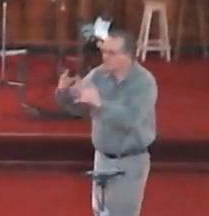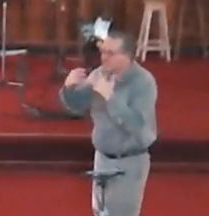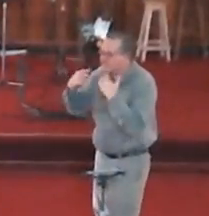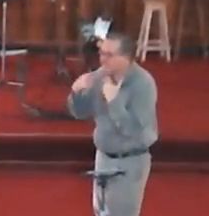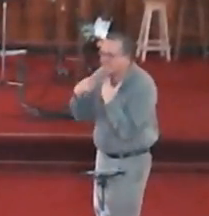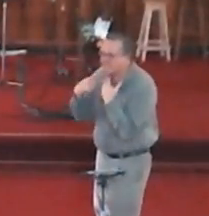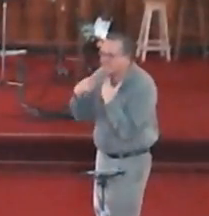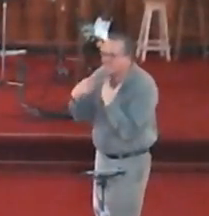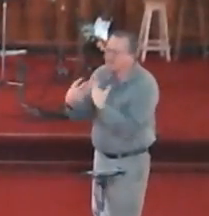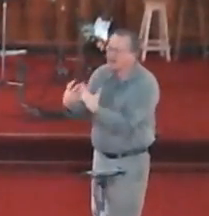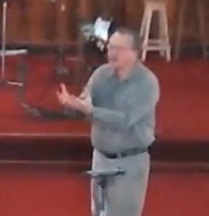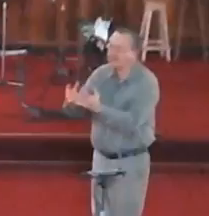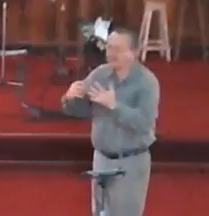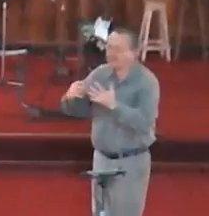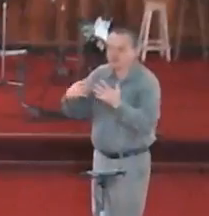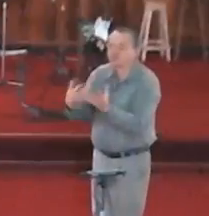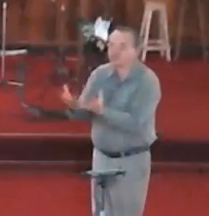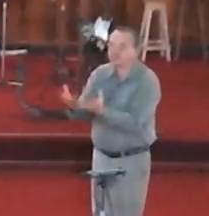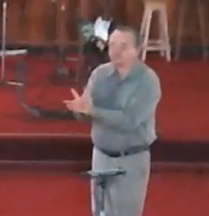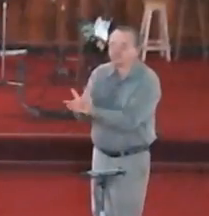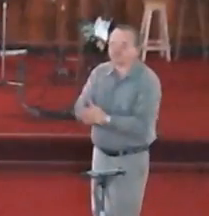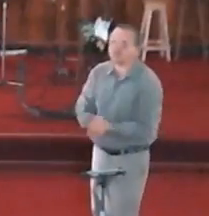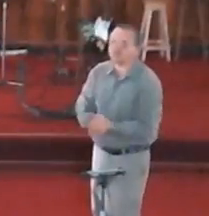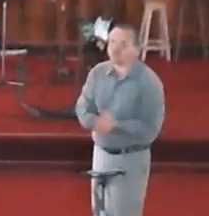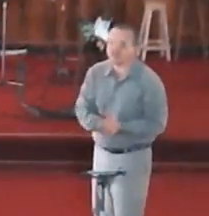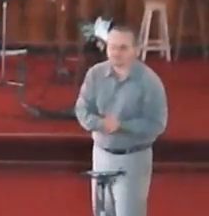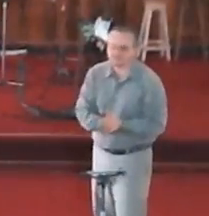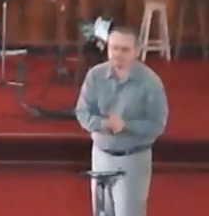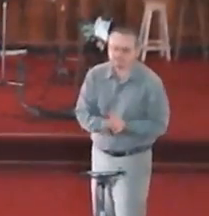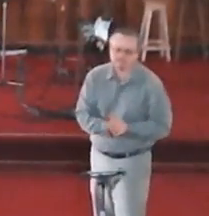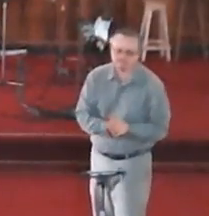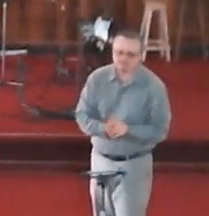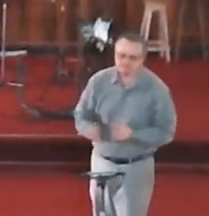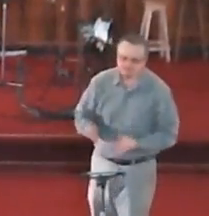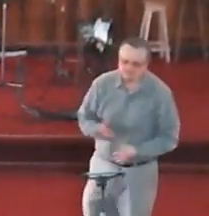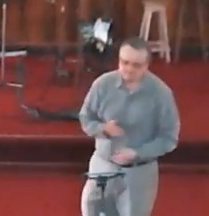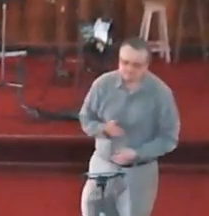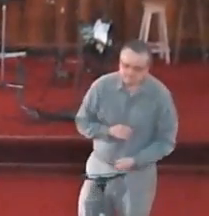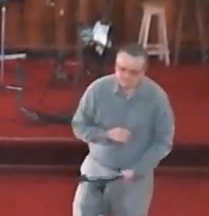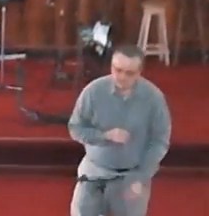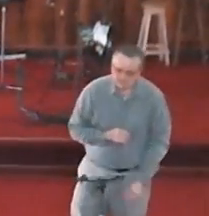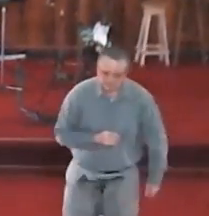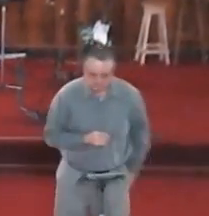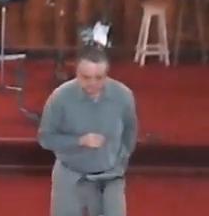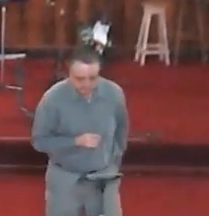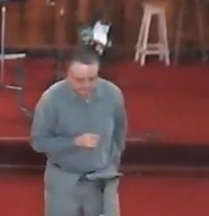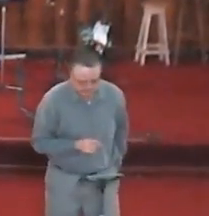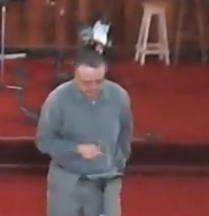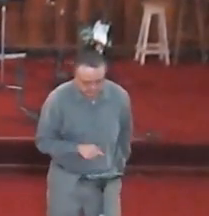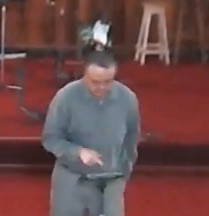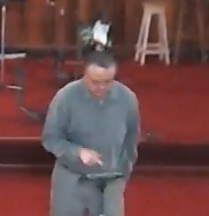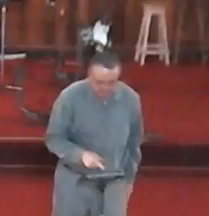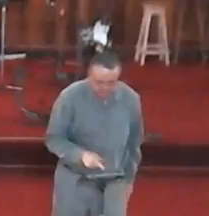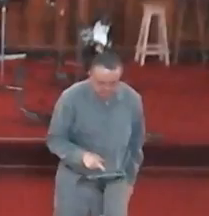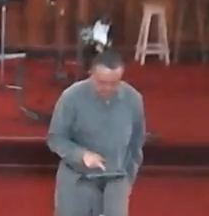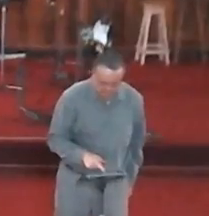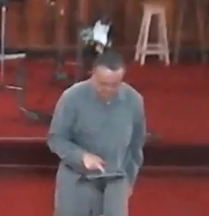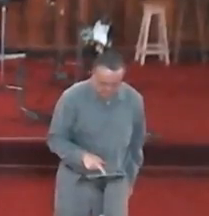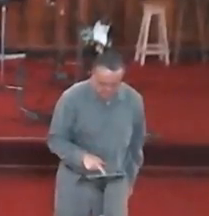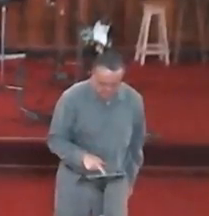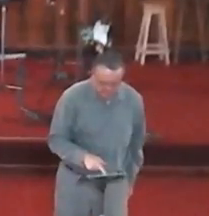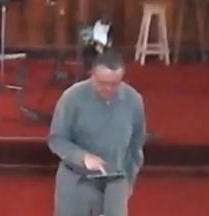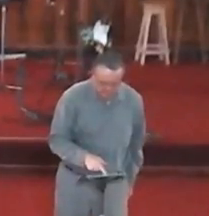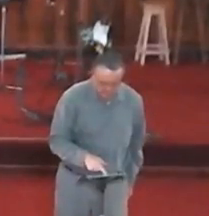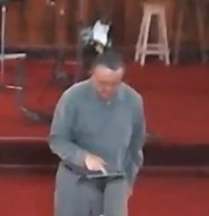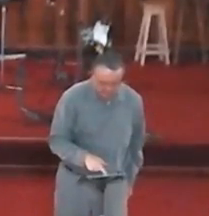de su carácter él hablaba consolación con su boca. And when they say son of encouragement, it means that it was in his very nature,